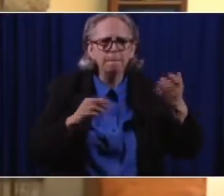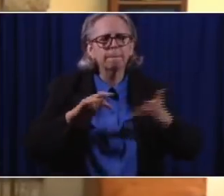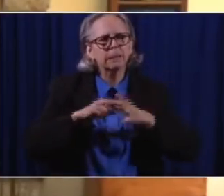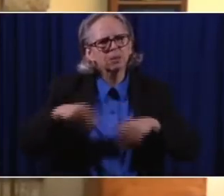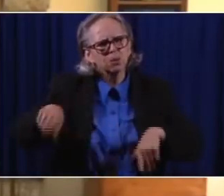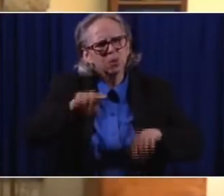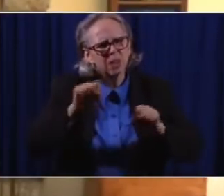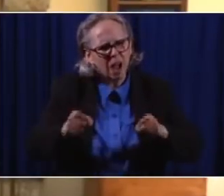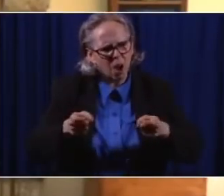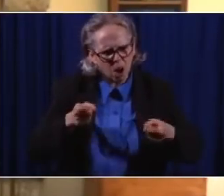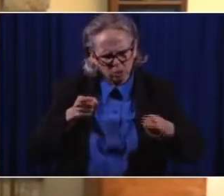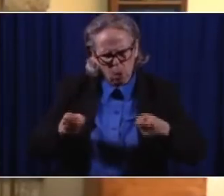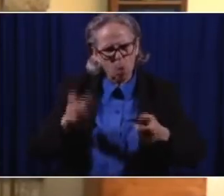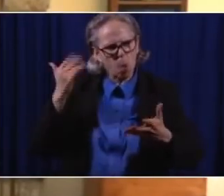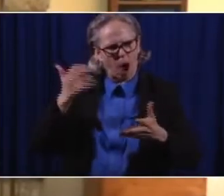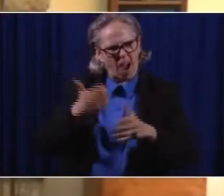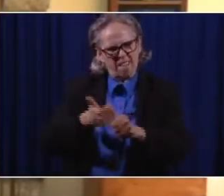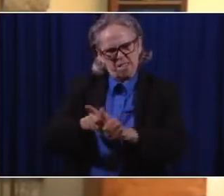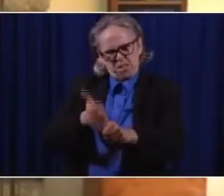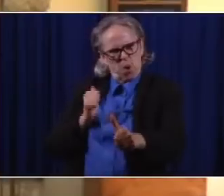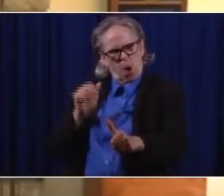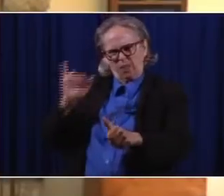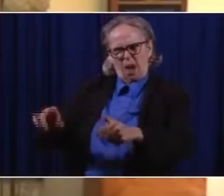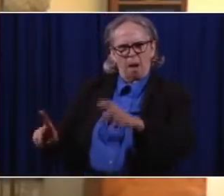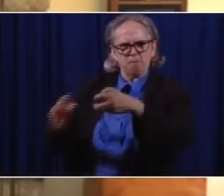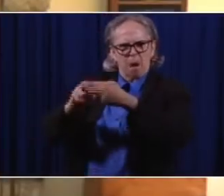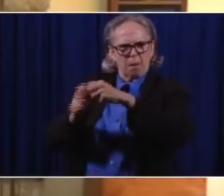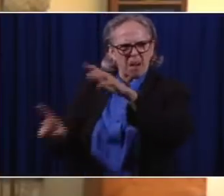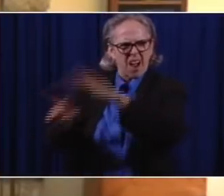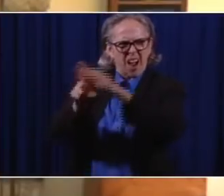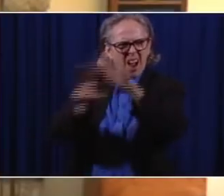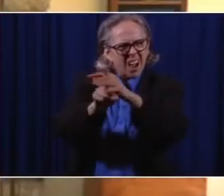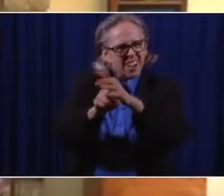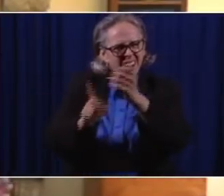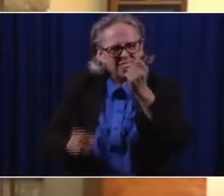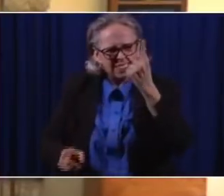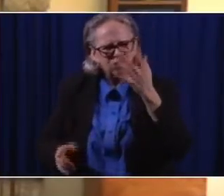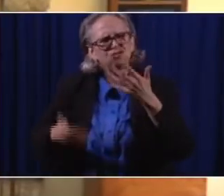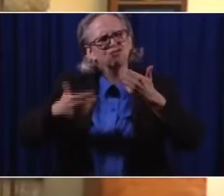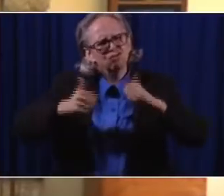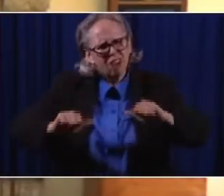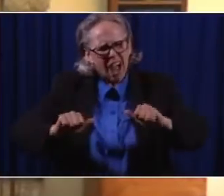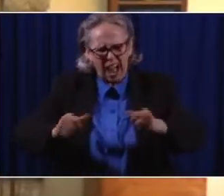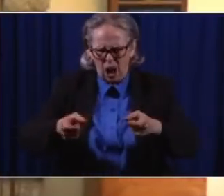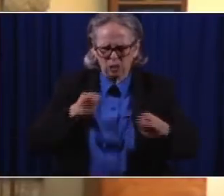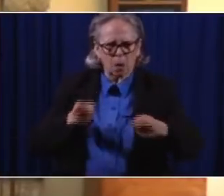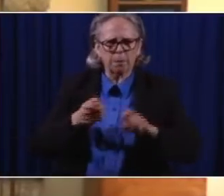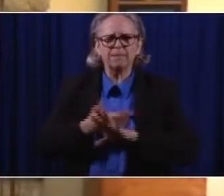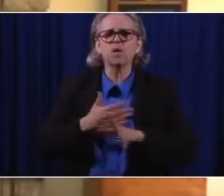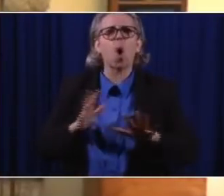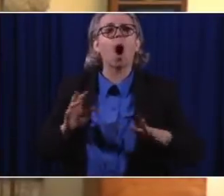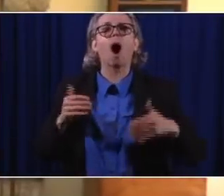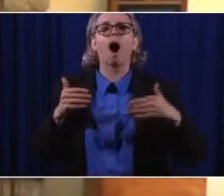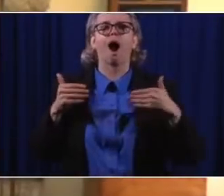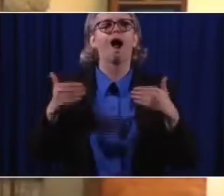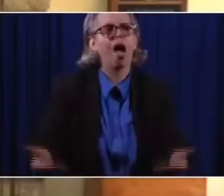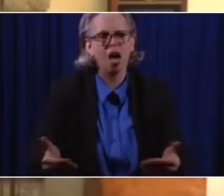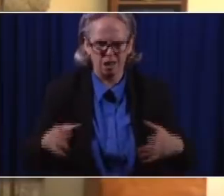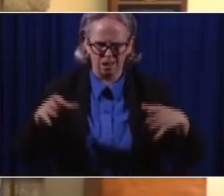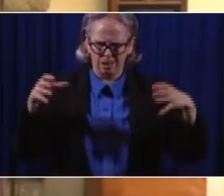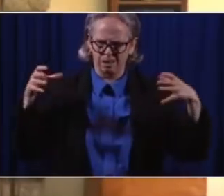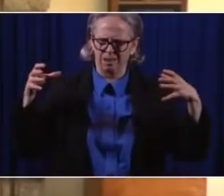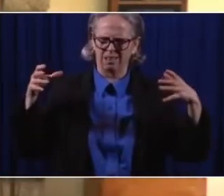try that before we get to the point, the absolute drastic nuclear bomb